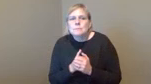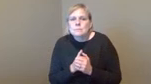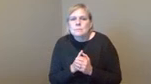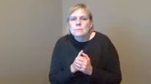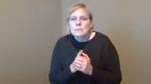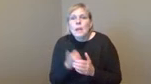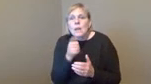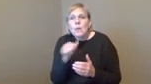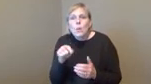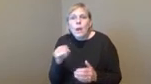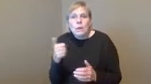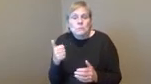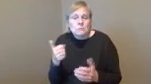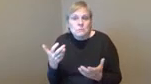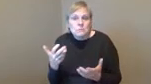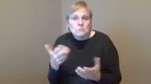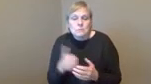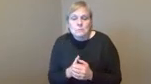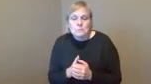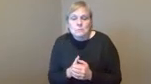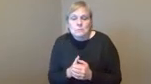Does anyone else?